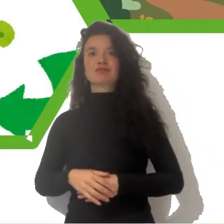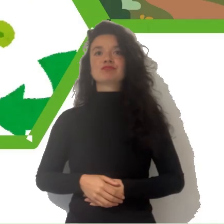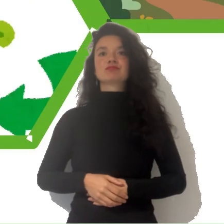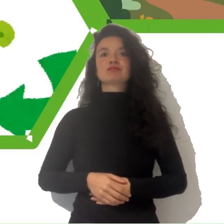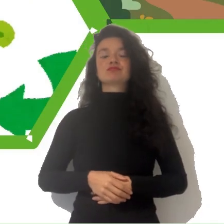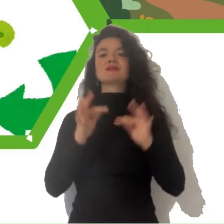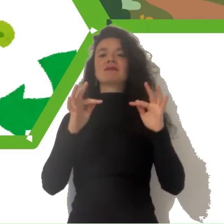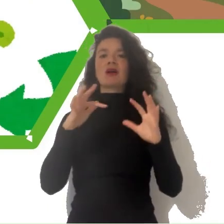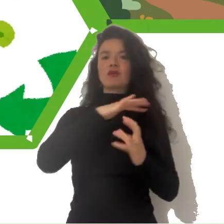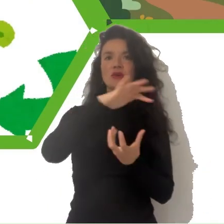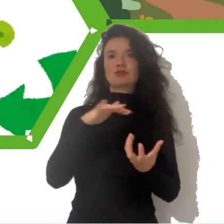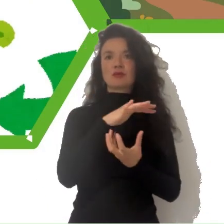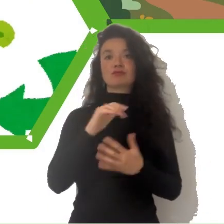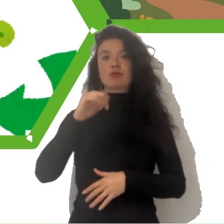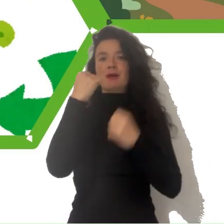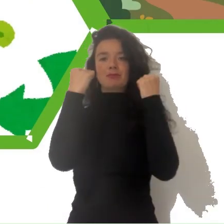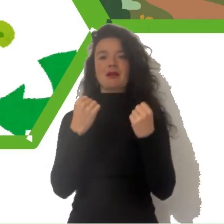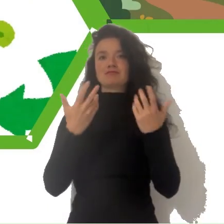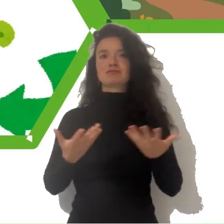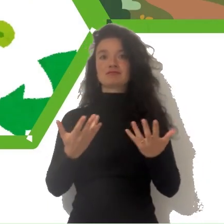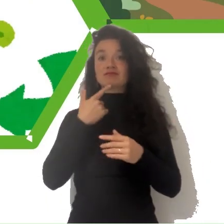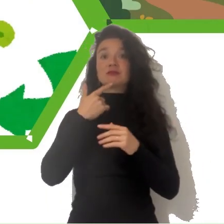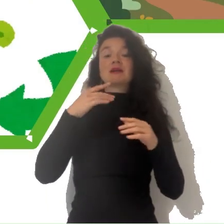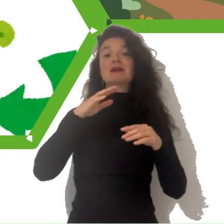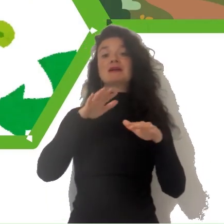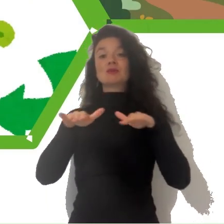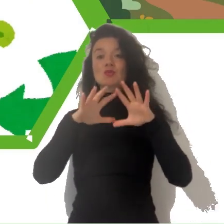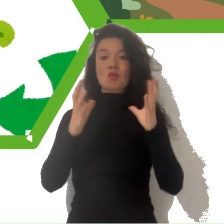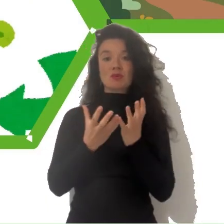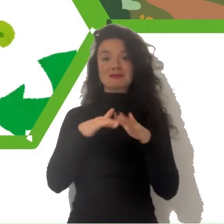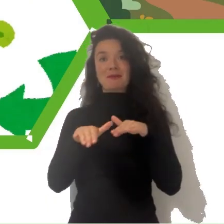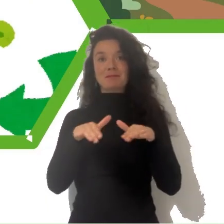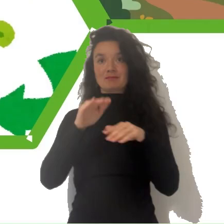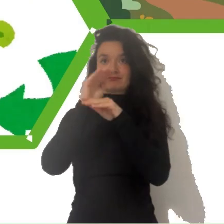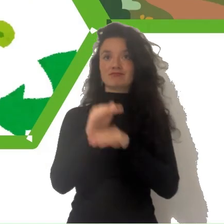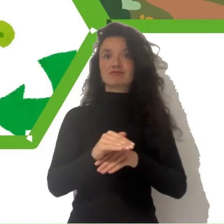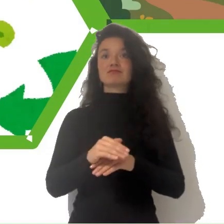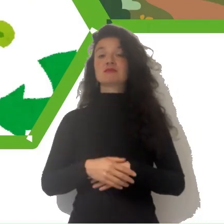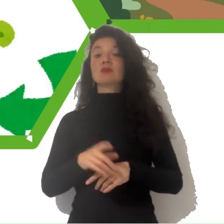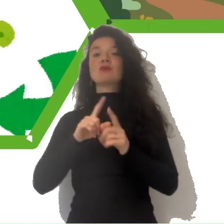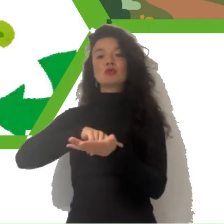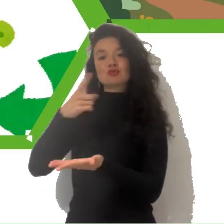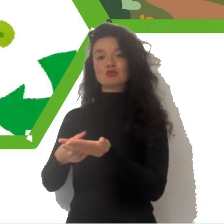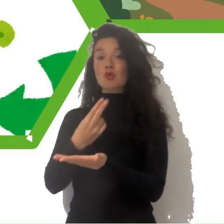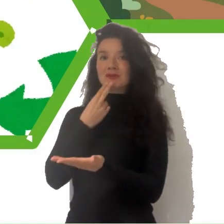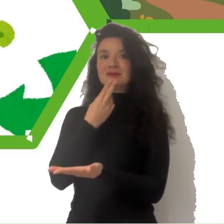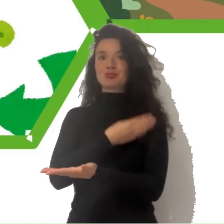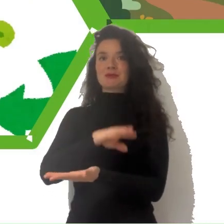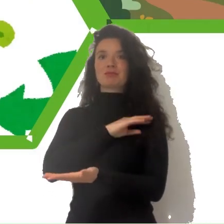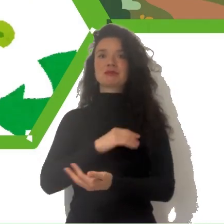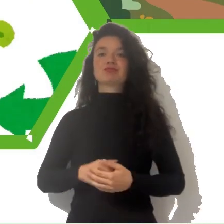here, we have protecting ecosystems and using resources responsibly. Society is